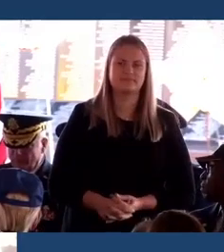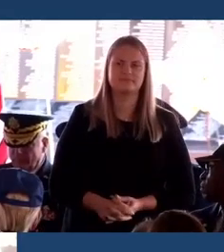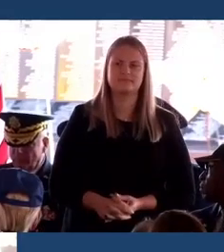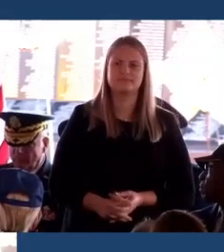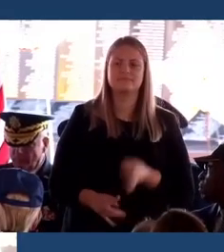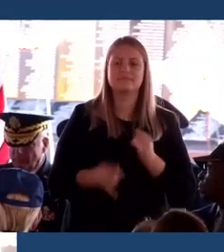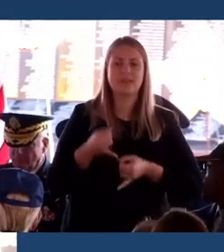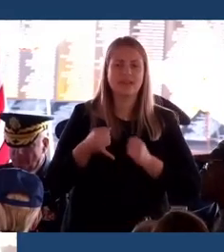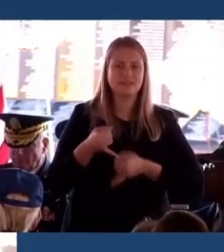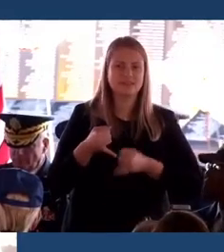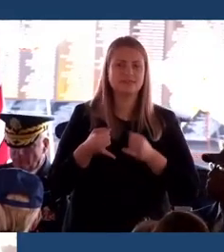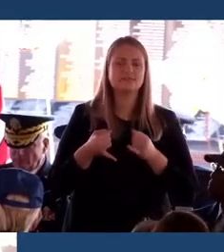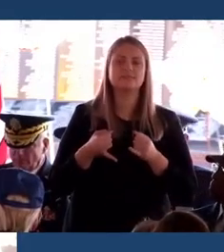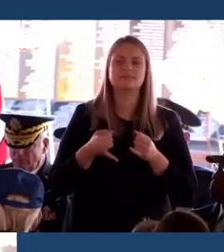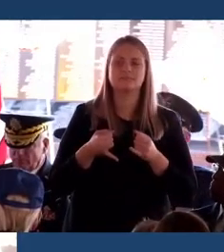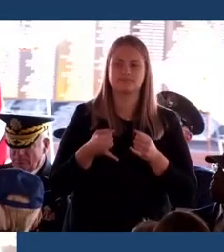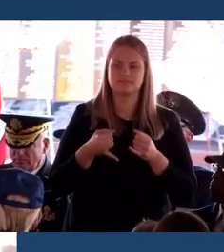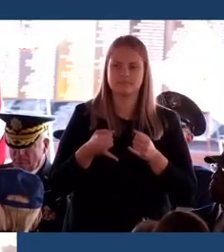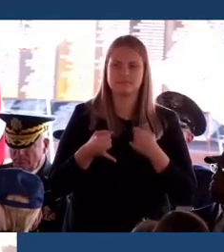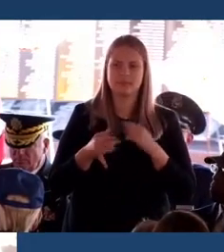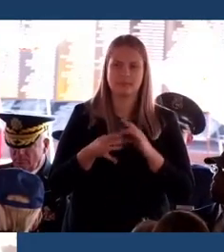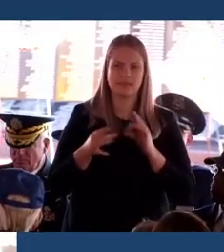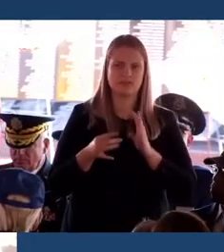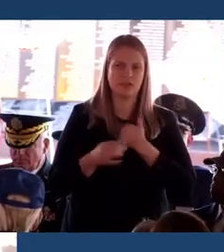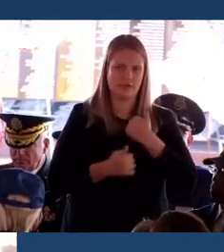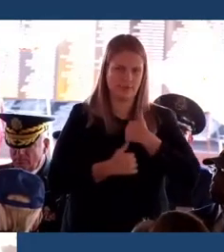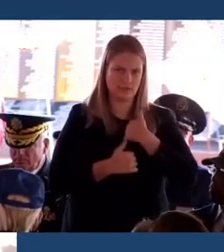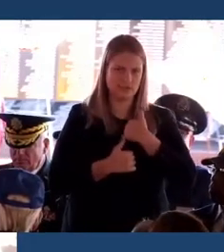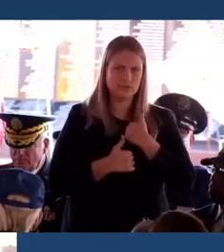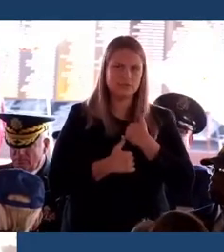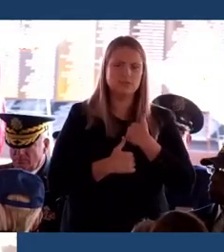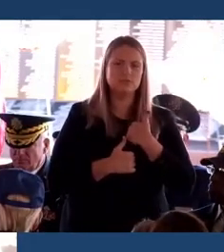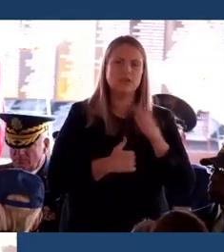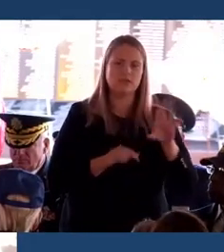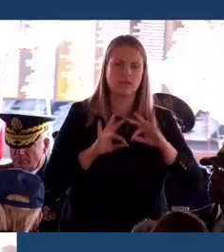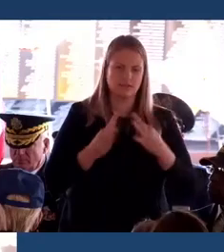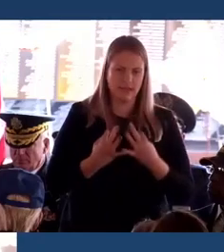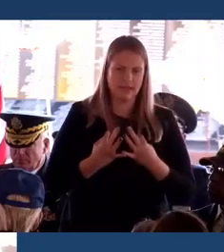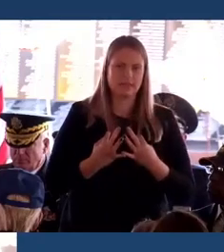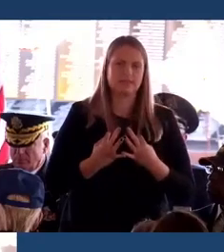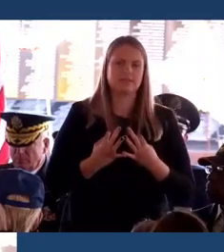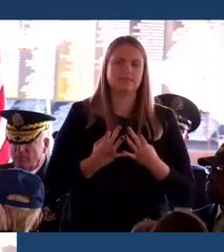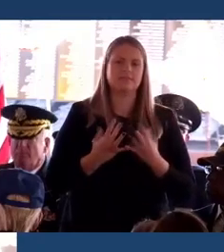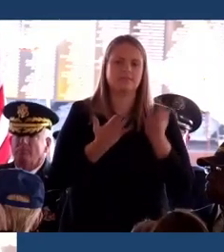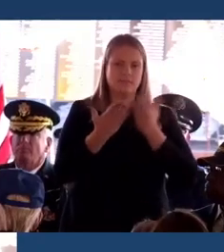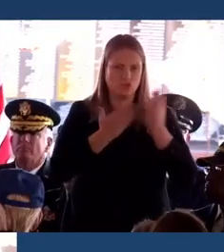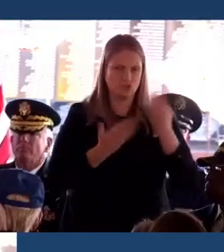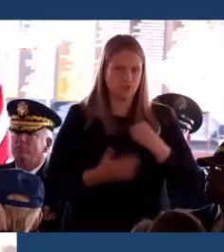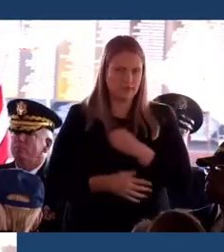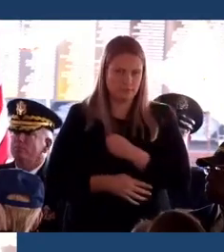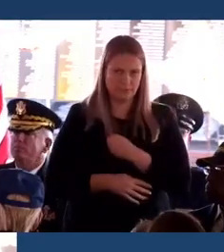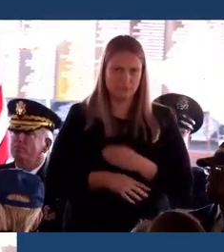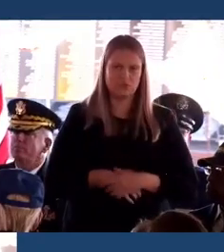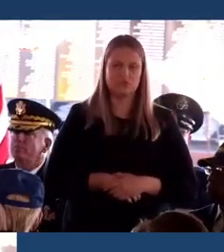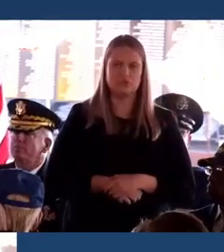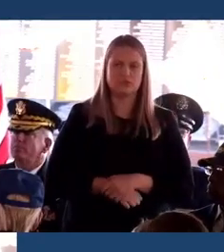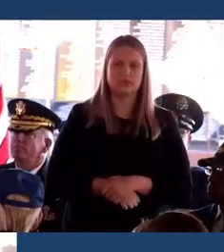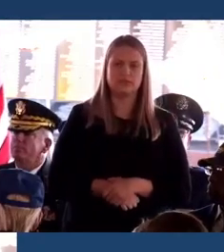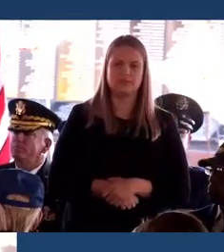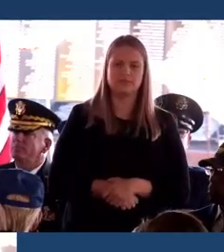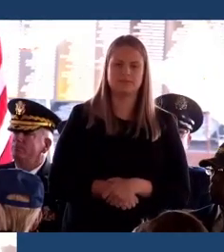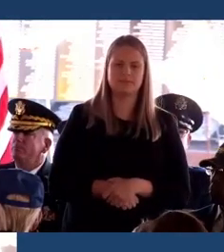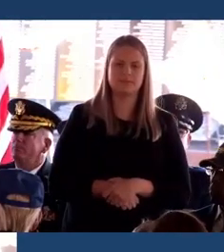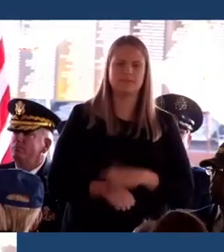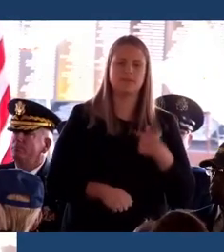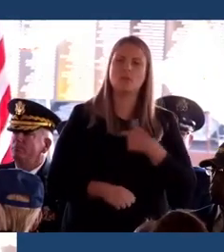And lastly, as I mentioned, veterans and the families and the service members.